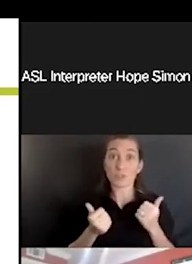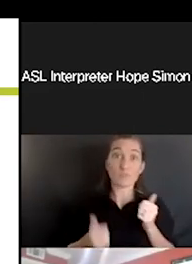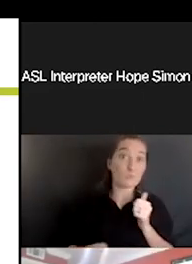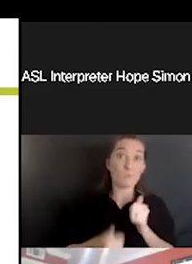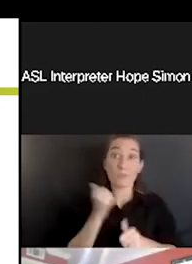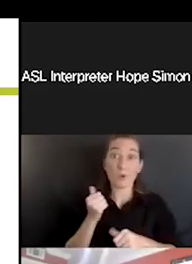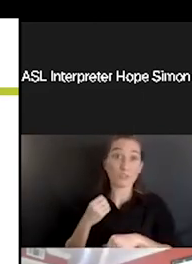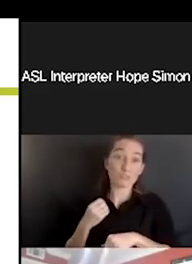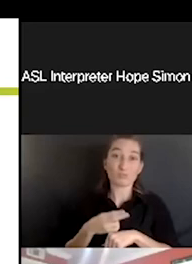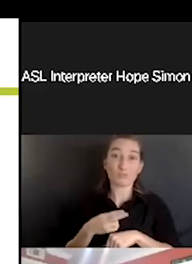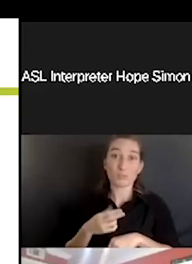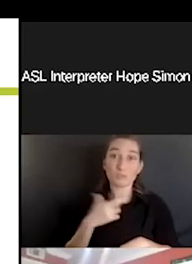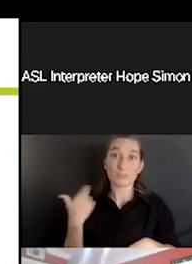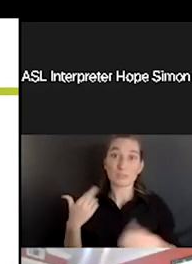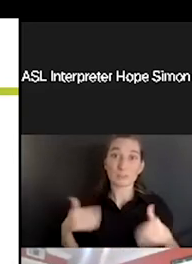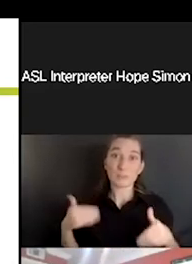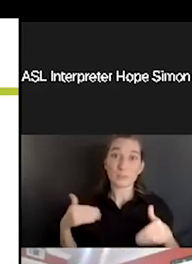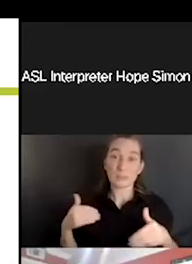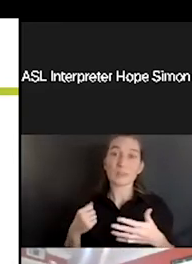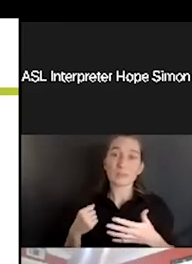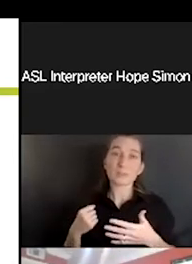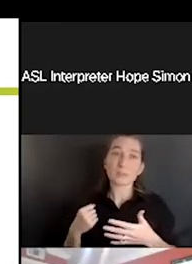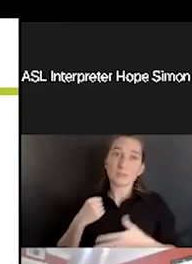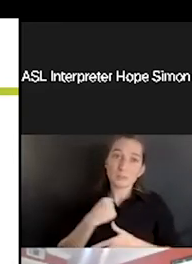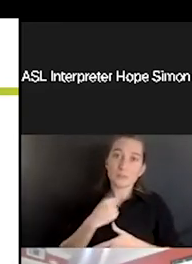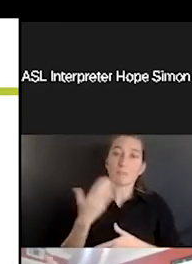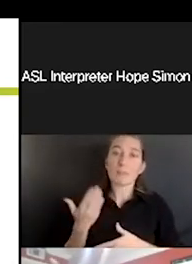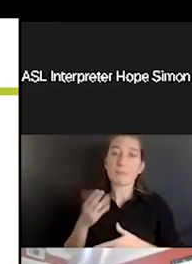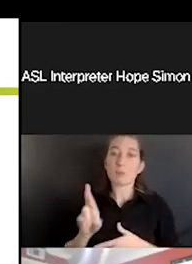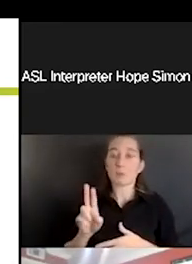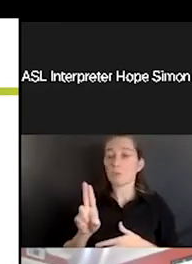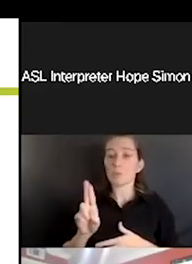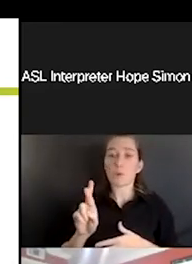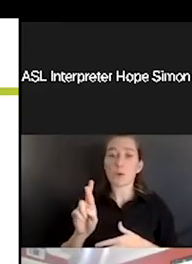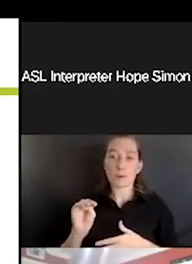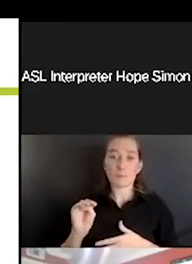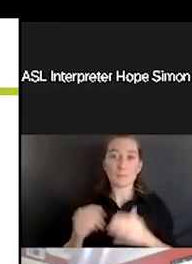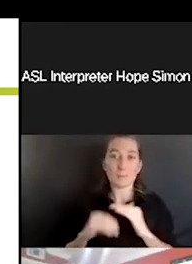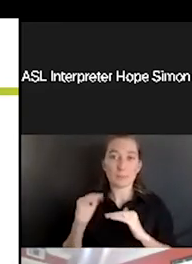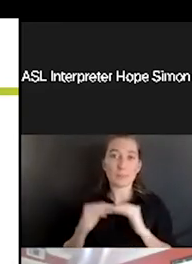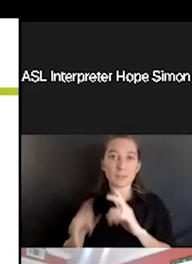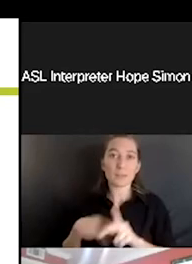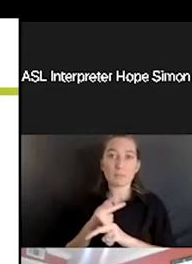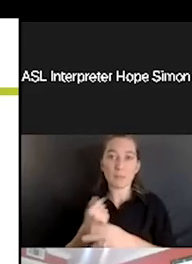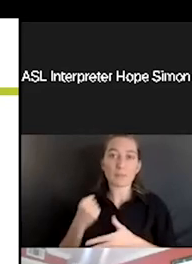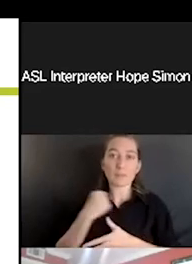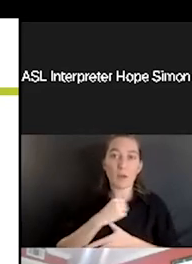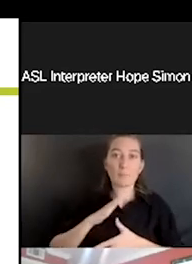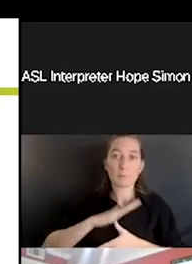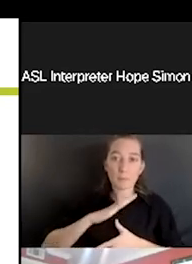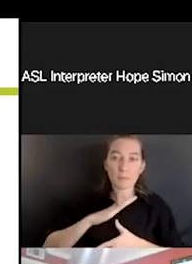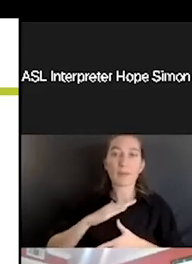ones, you would probably put something like URMs up at the top, you know, in non-ductile concrete and